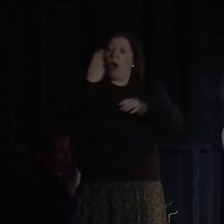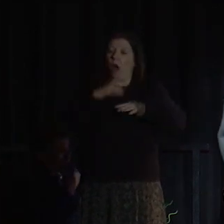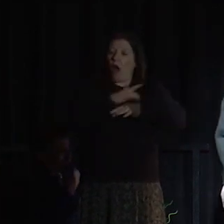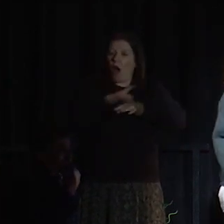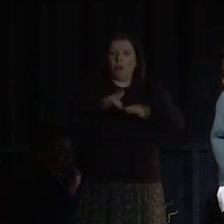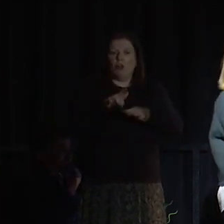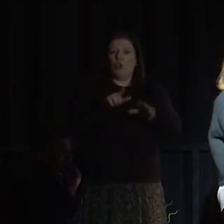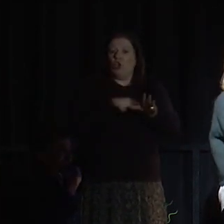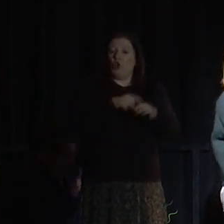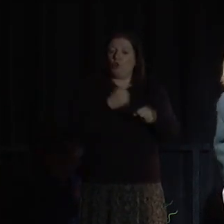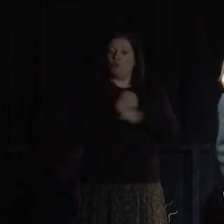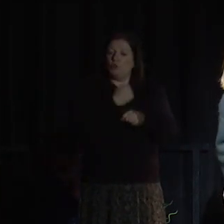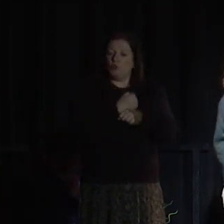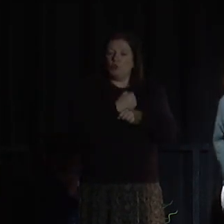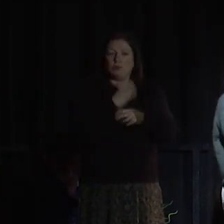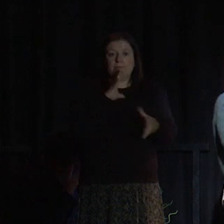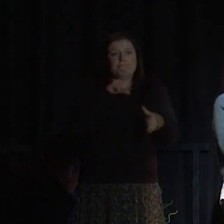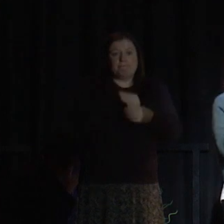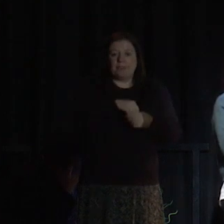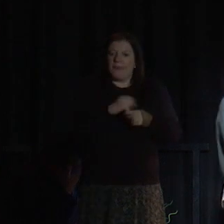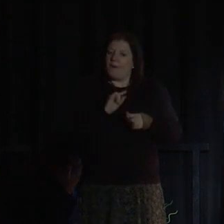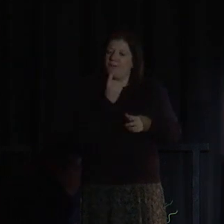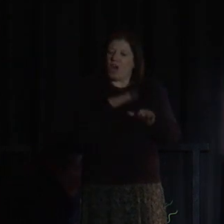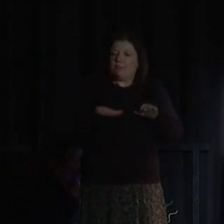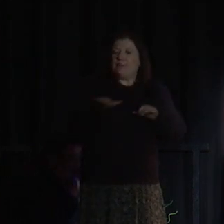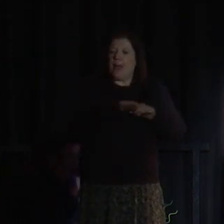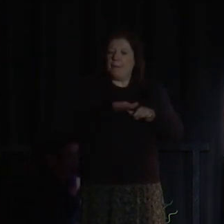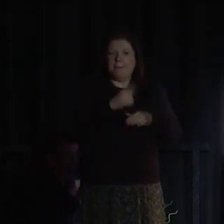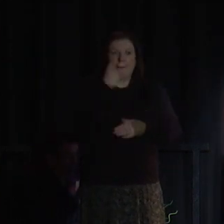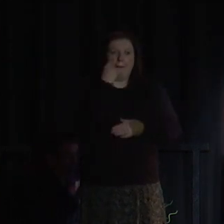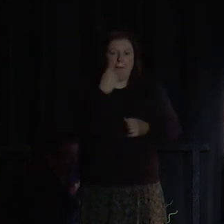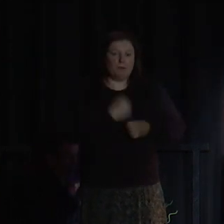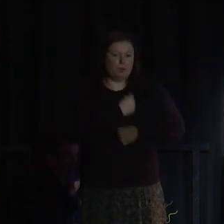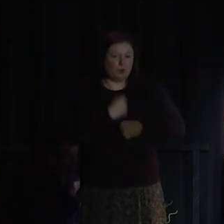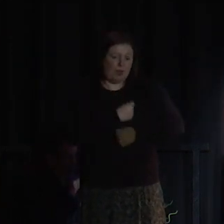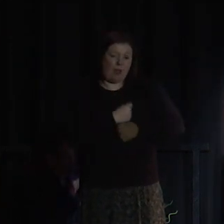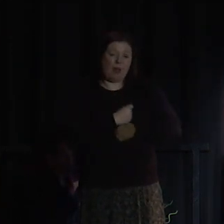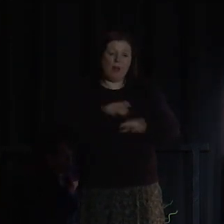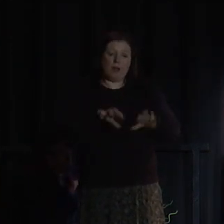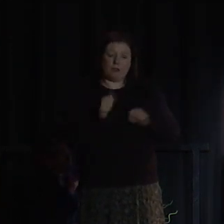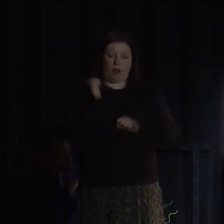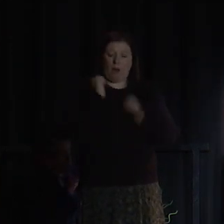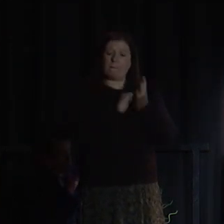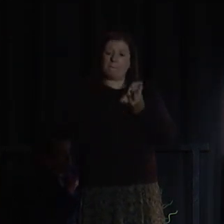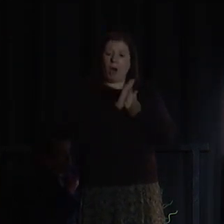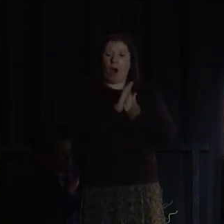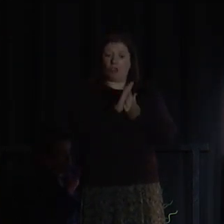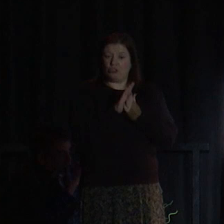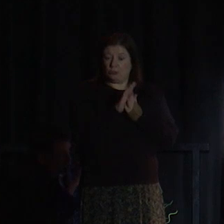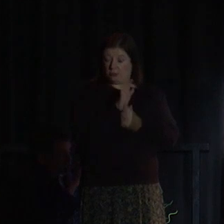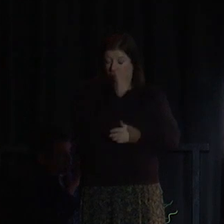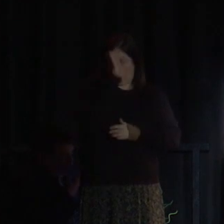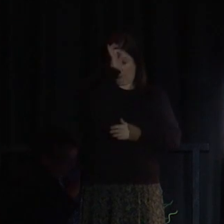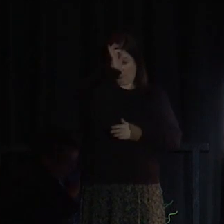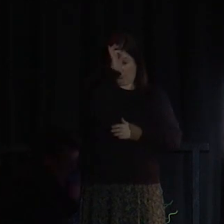Producers Programme was my first step into producing. from March this year, I've gone from literally knowing